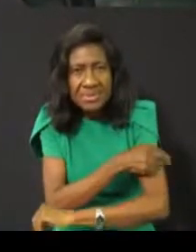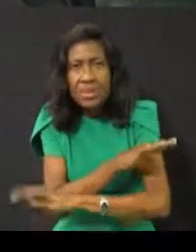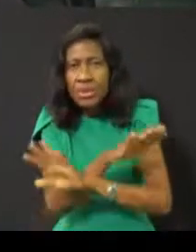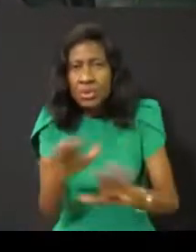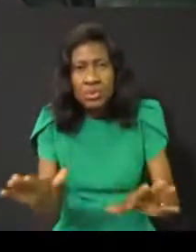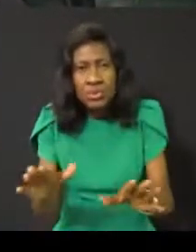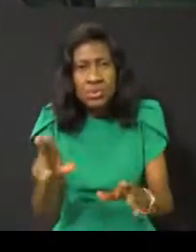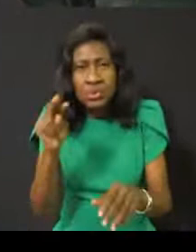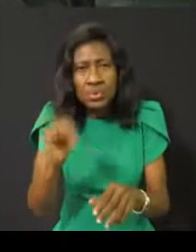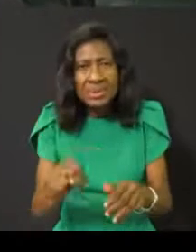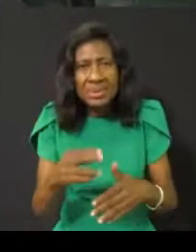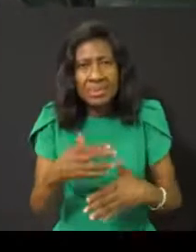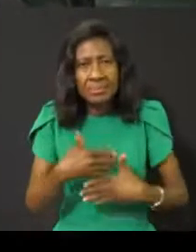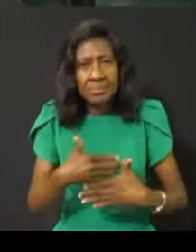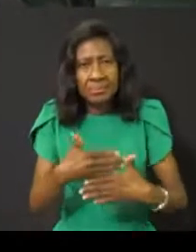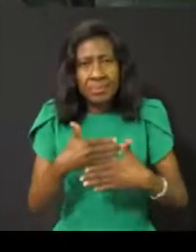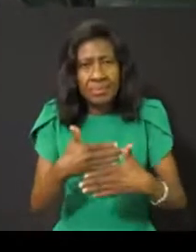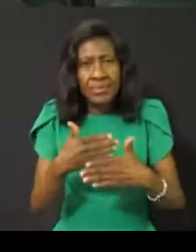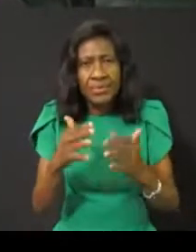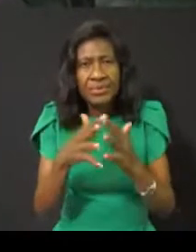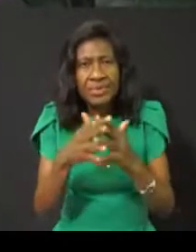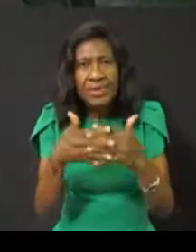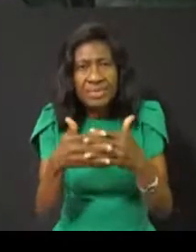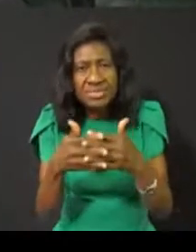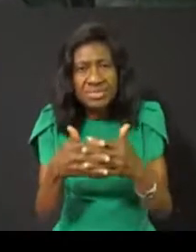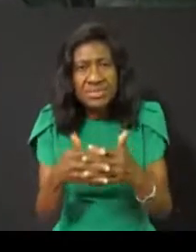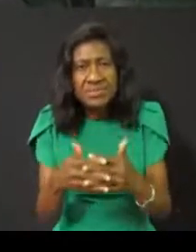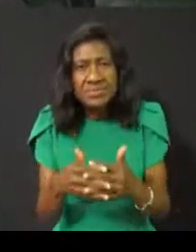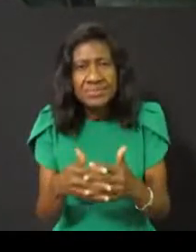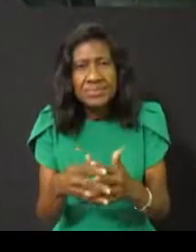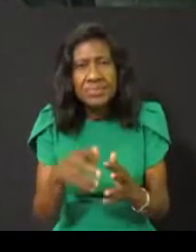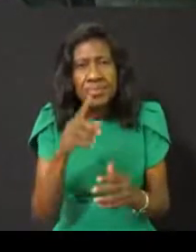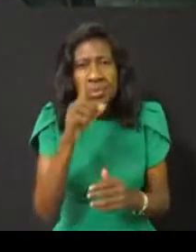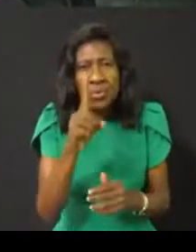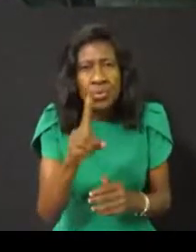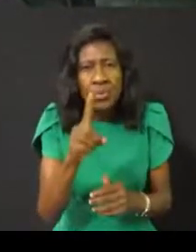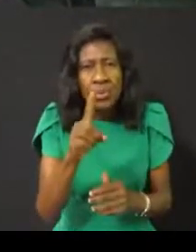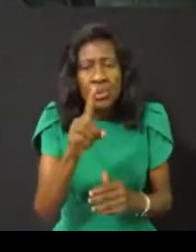are requiring breathing support. There have been